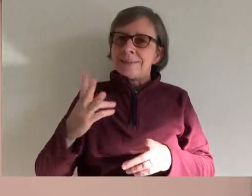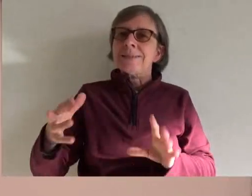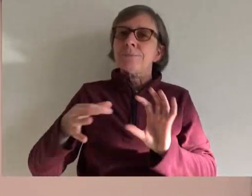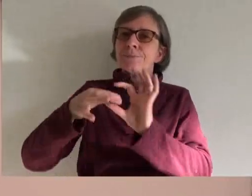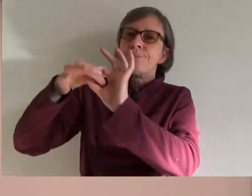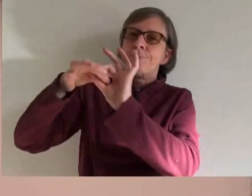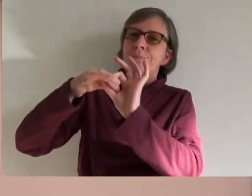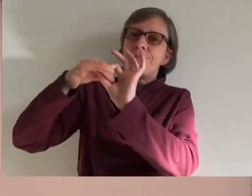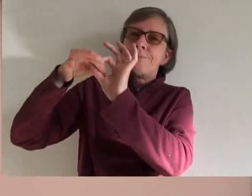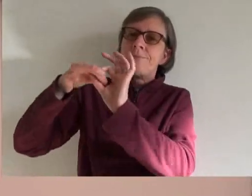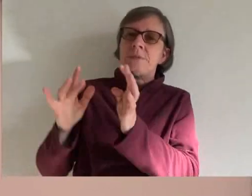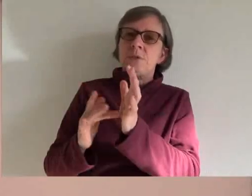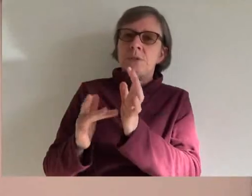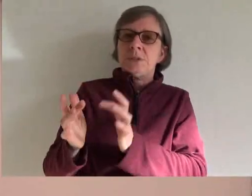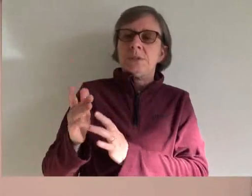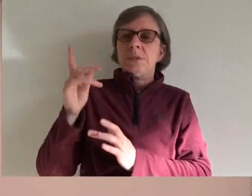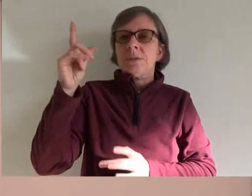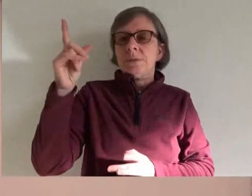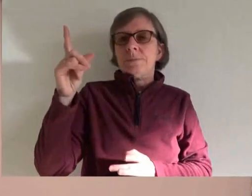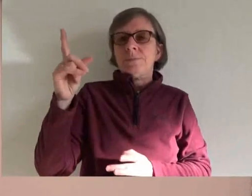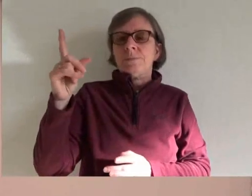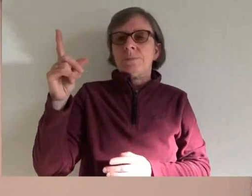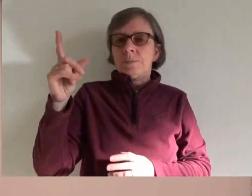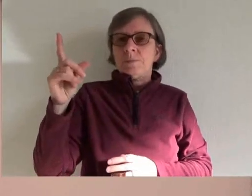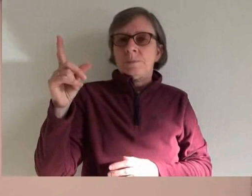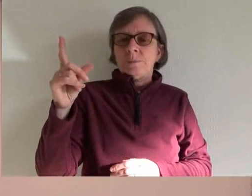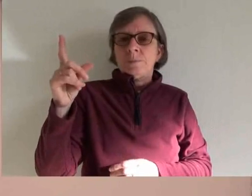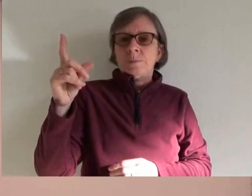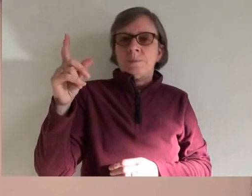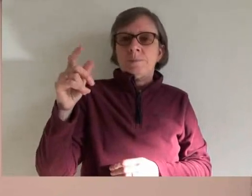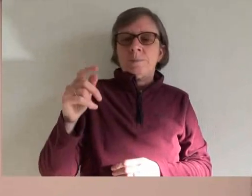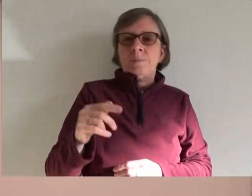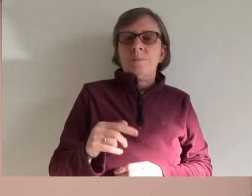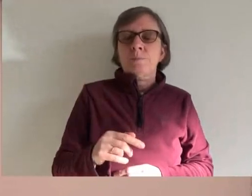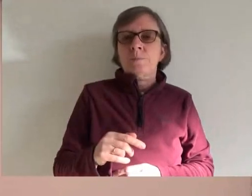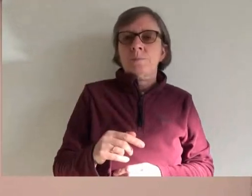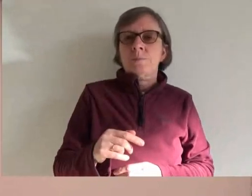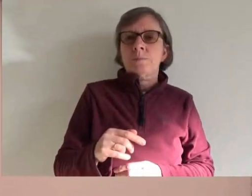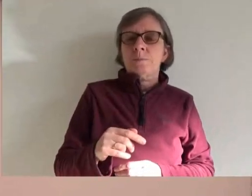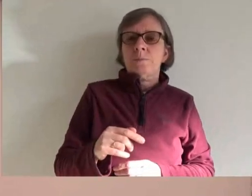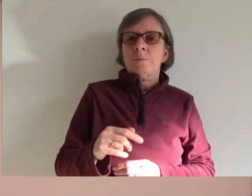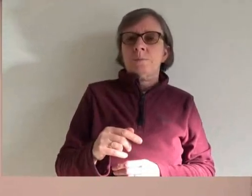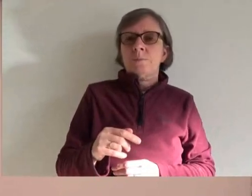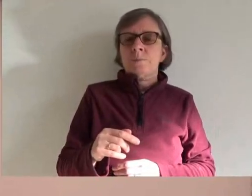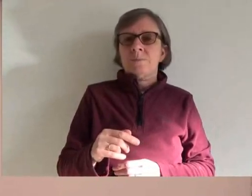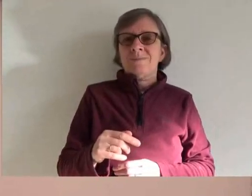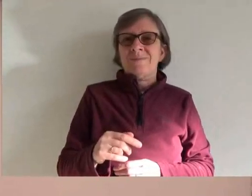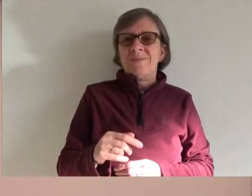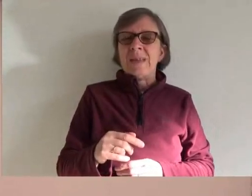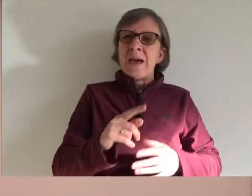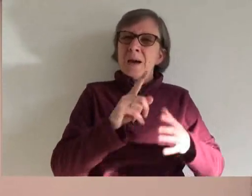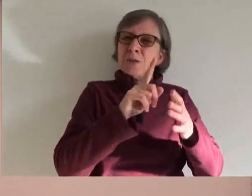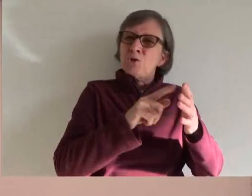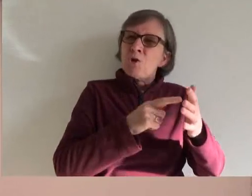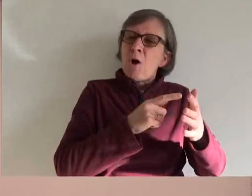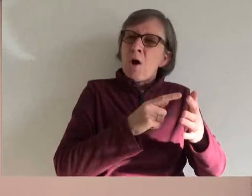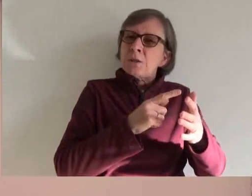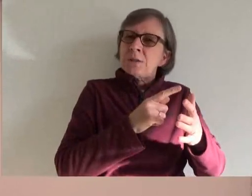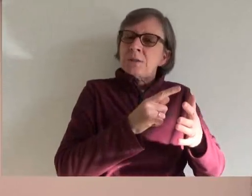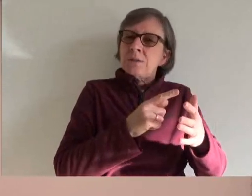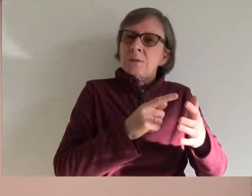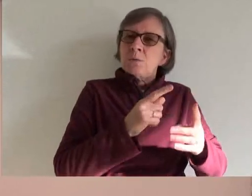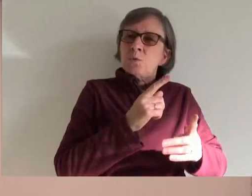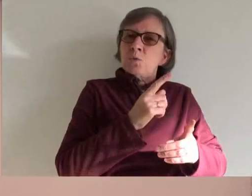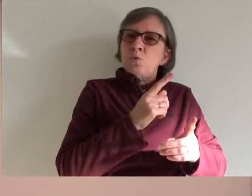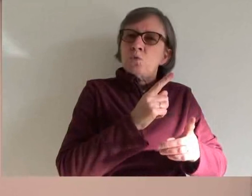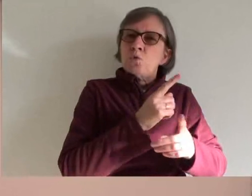And so, John, in a sense, John is addressing in this section the hypocrites, those that were